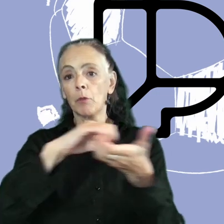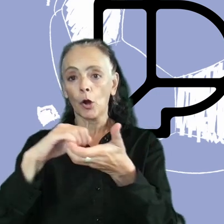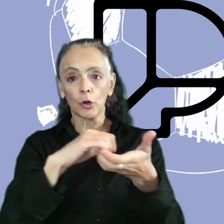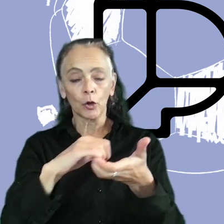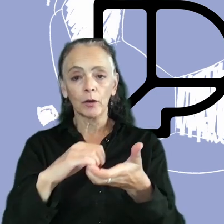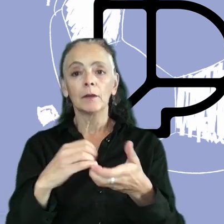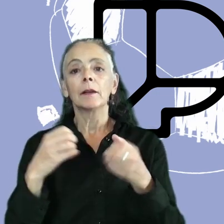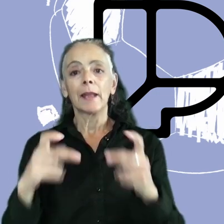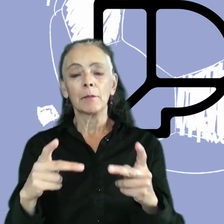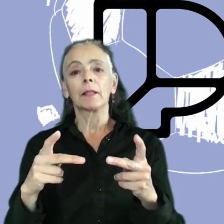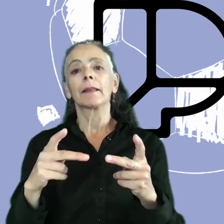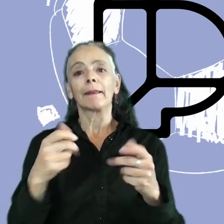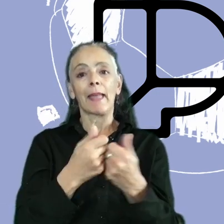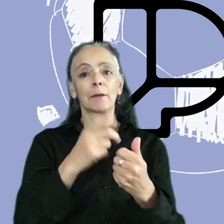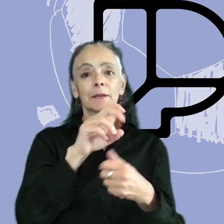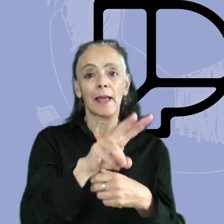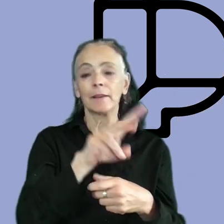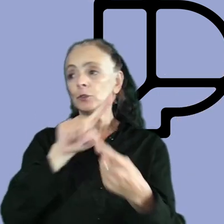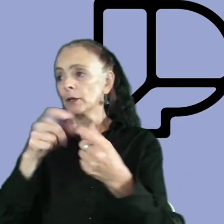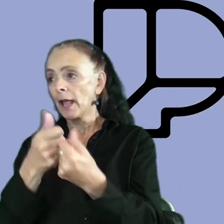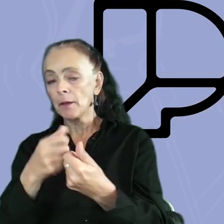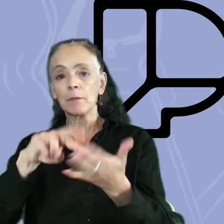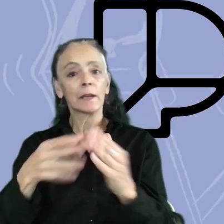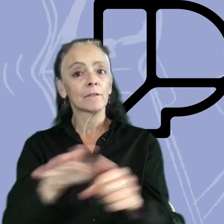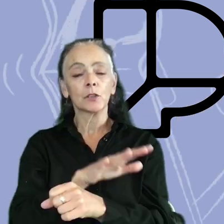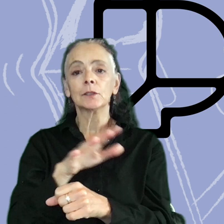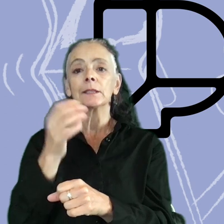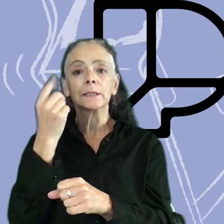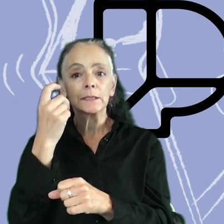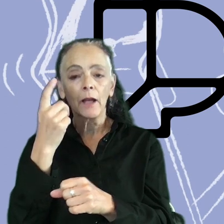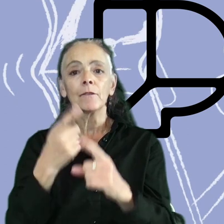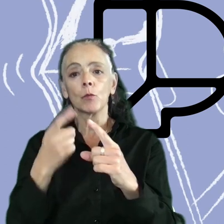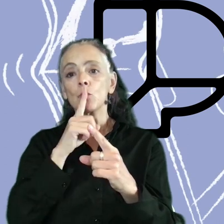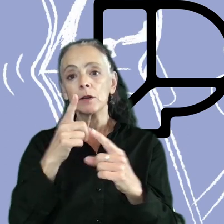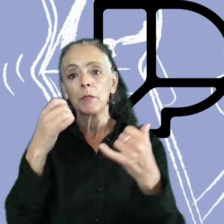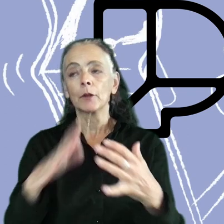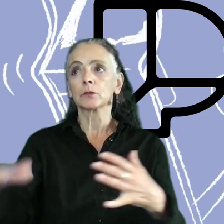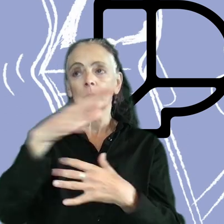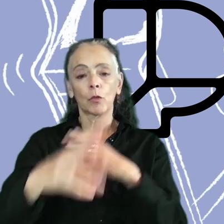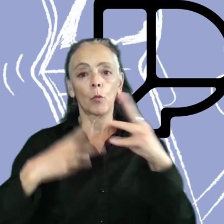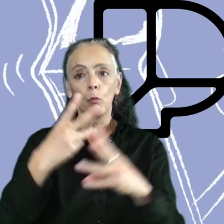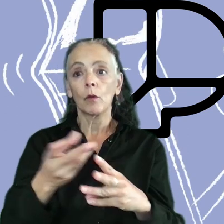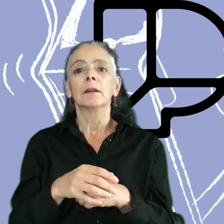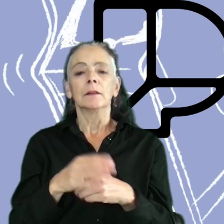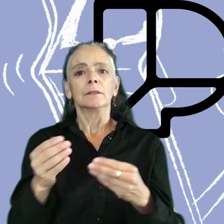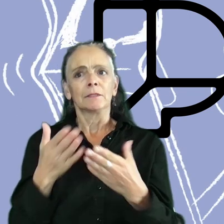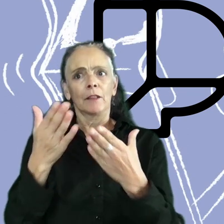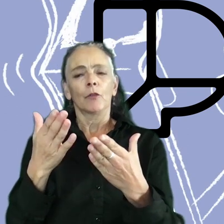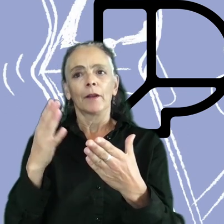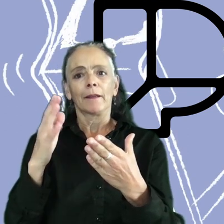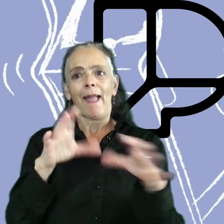meaningful insight from real players across the world delivering actionable insights on usability ux